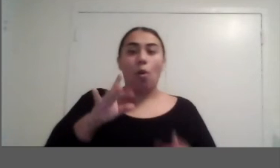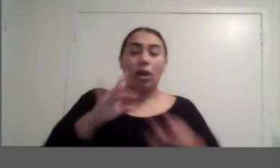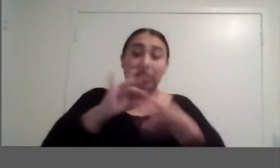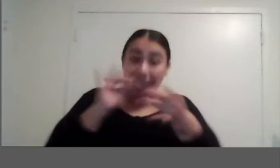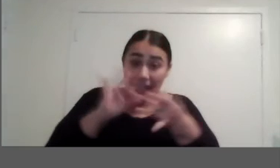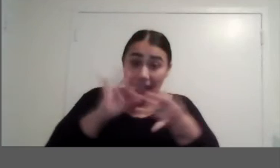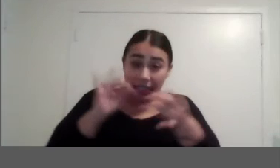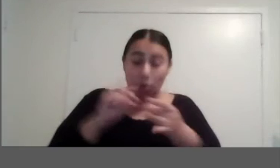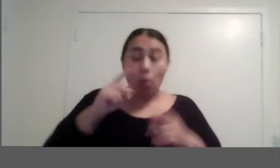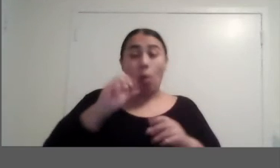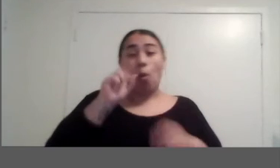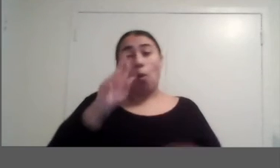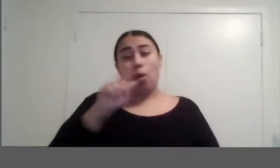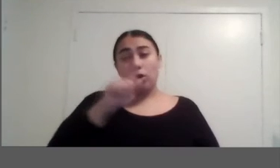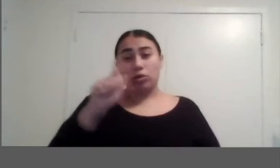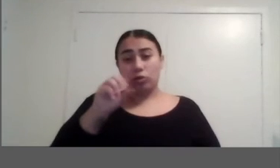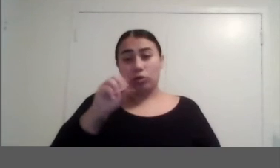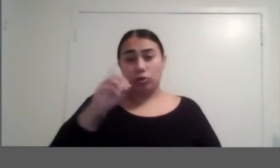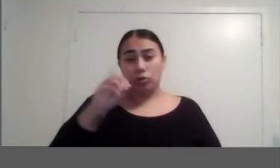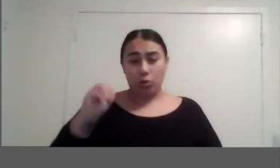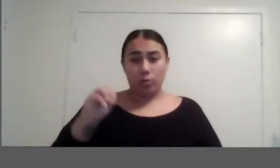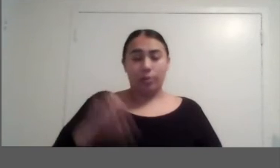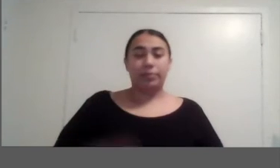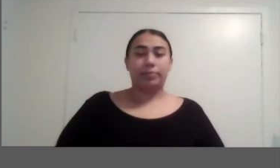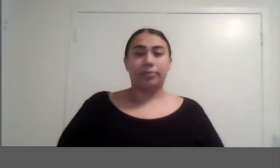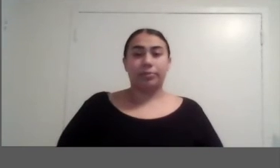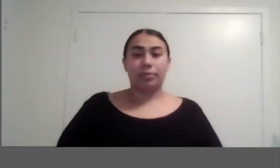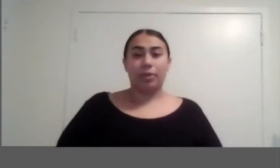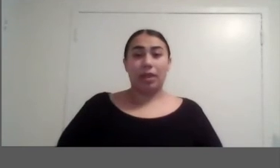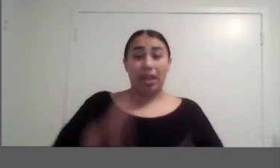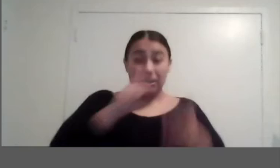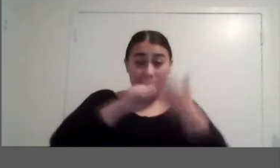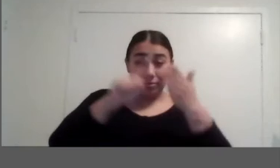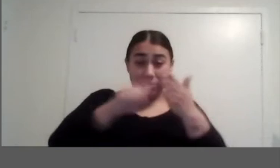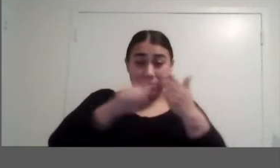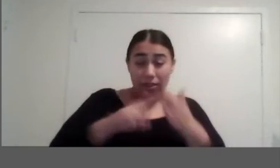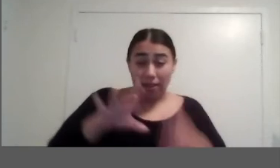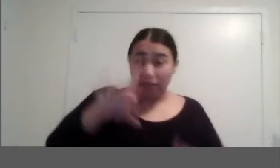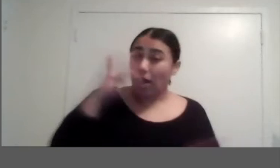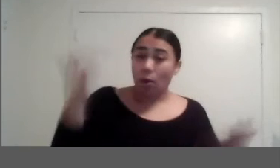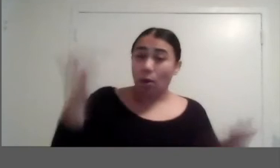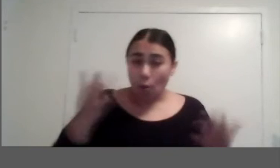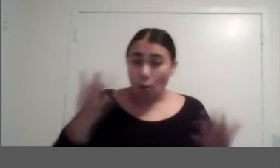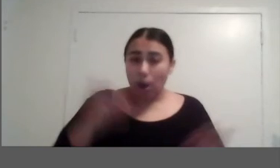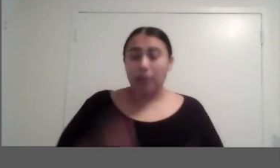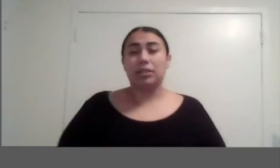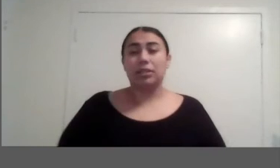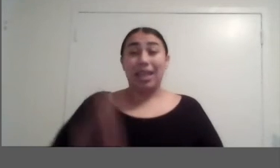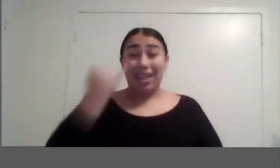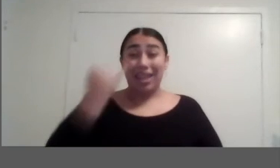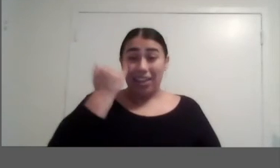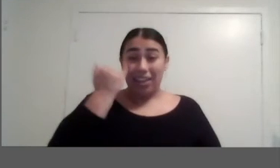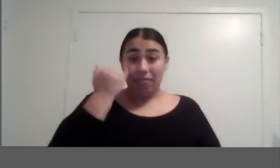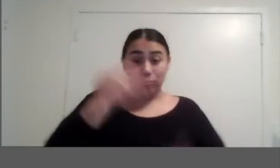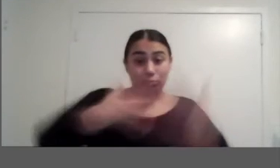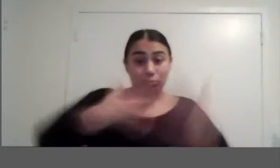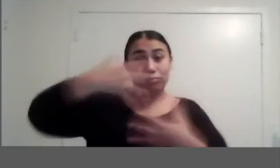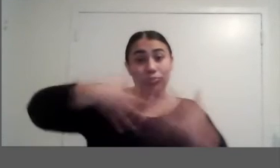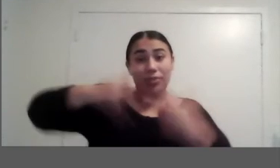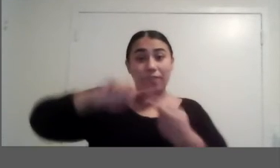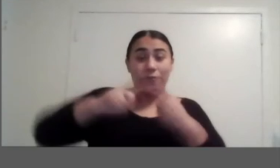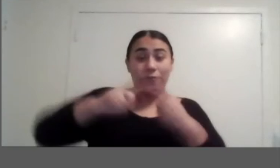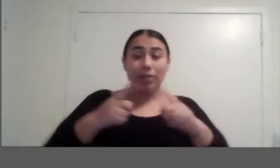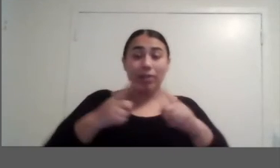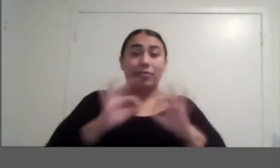positive memories as well as a feeling of growth and motivation. Some studies have even shown that by interacting with others, we train